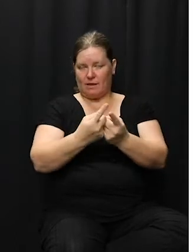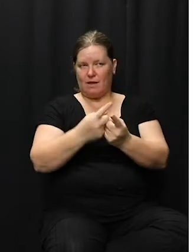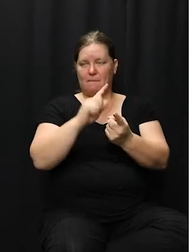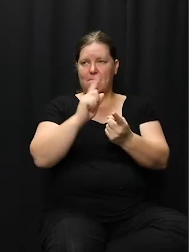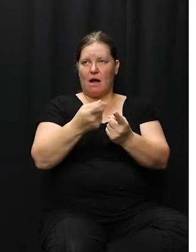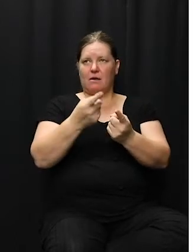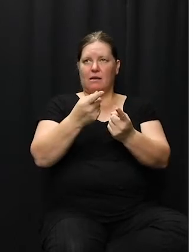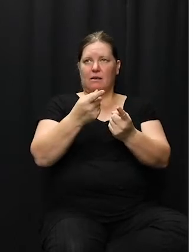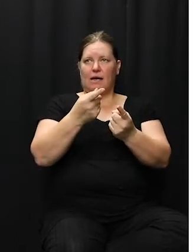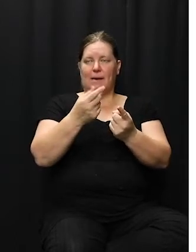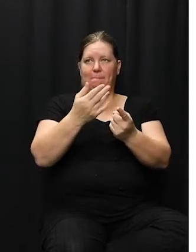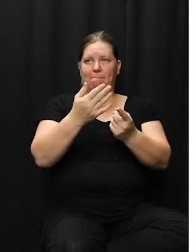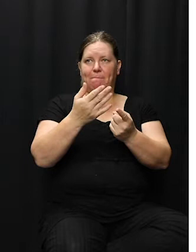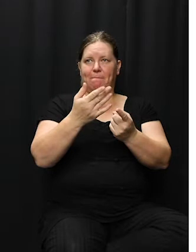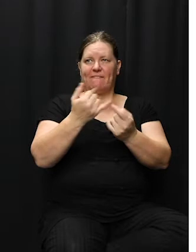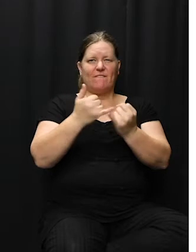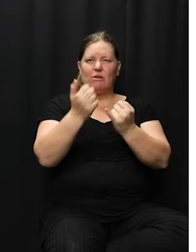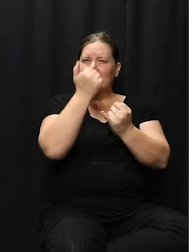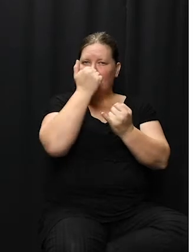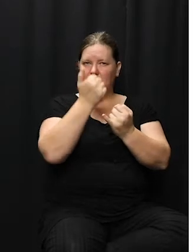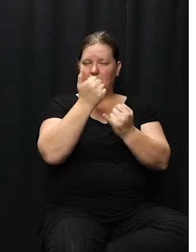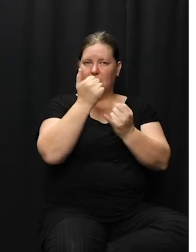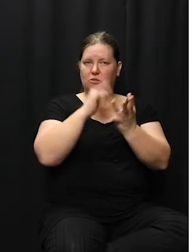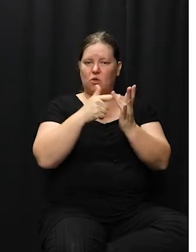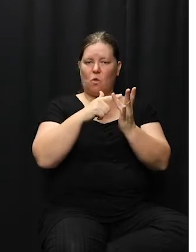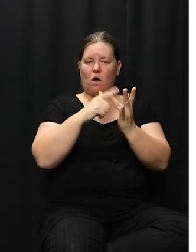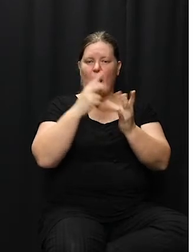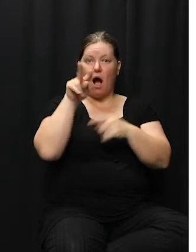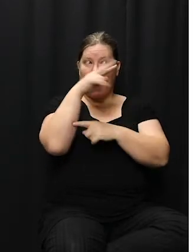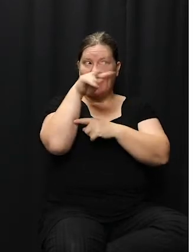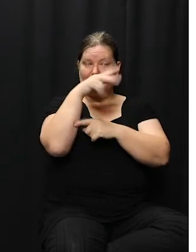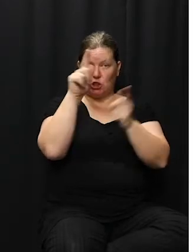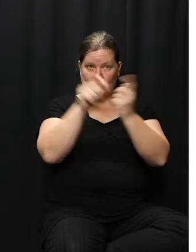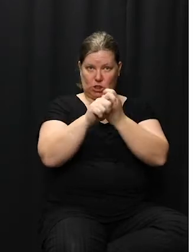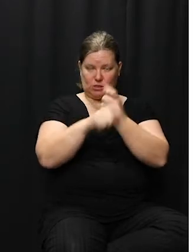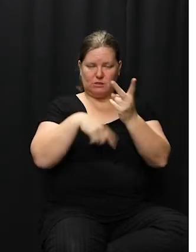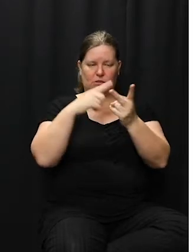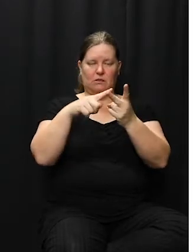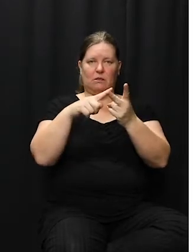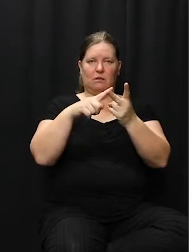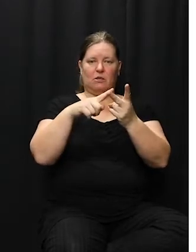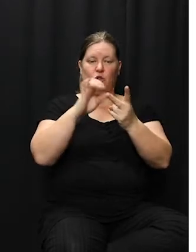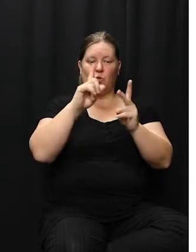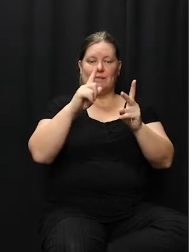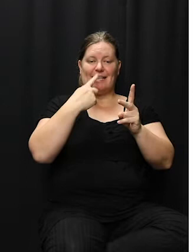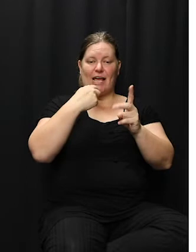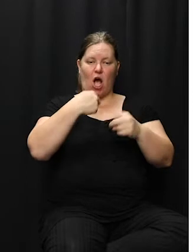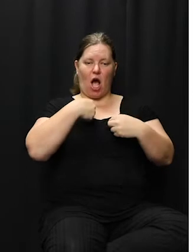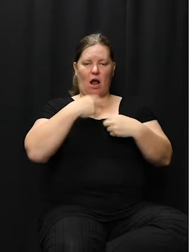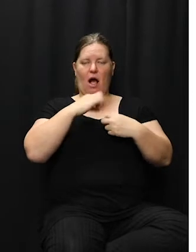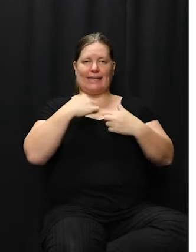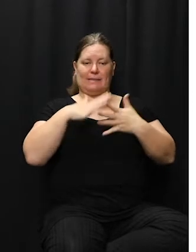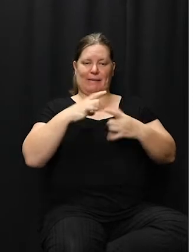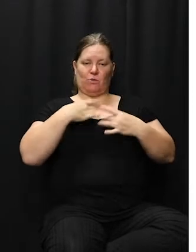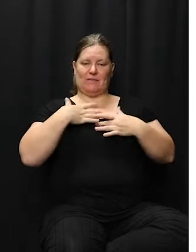So it's very subtle. Could just be an eye gaze change. You change how you